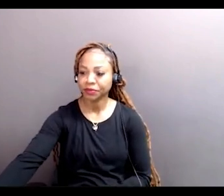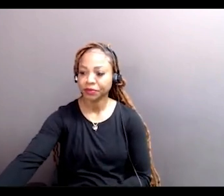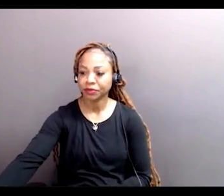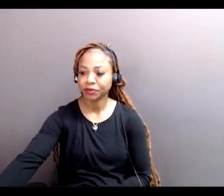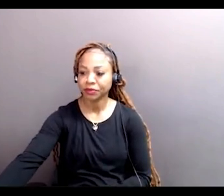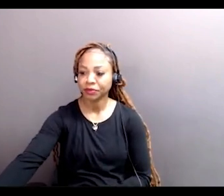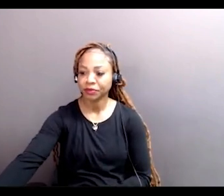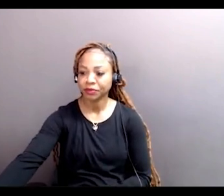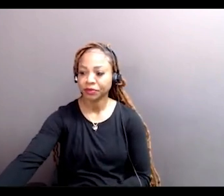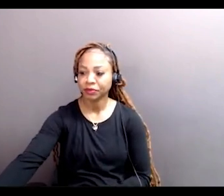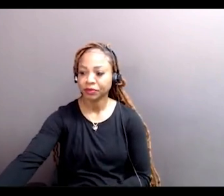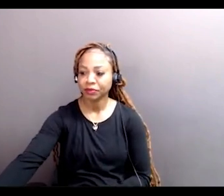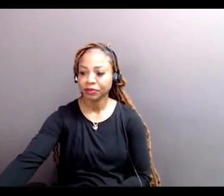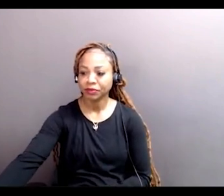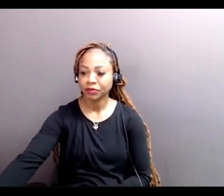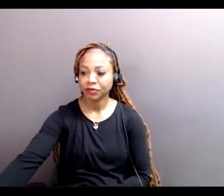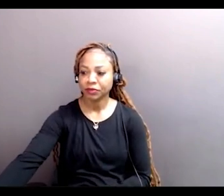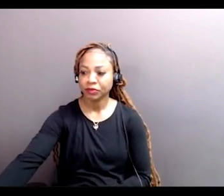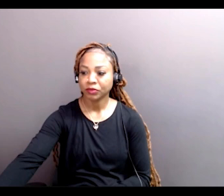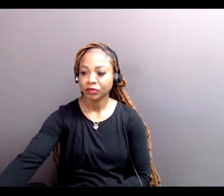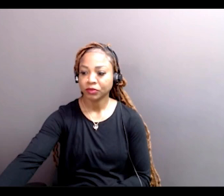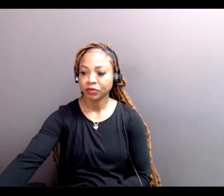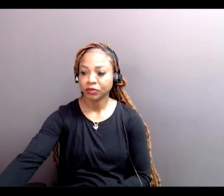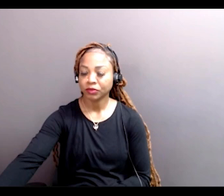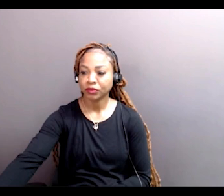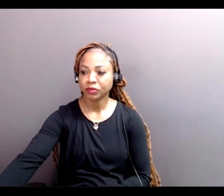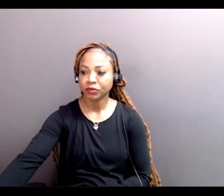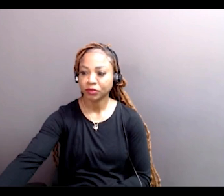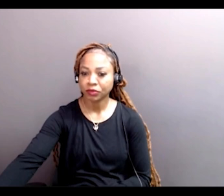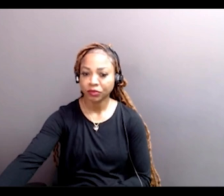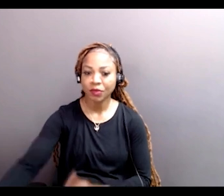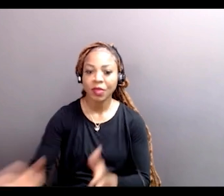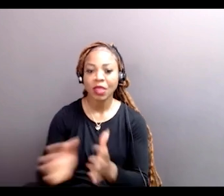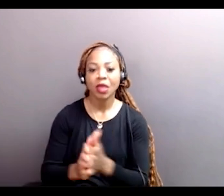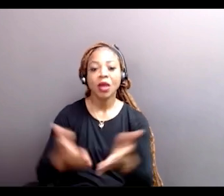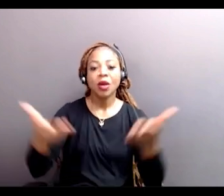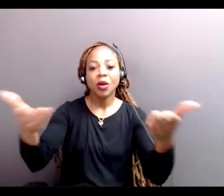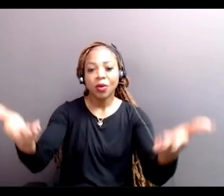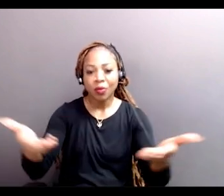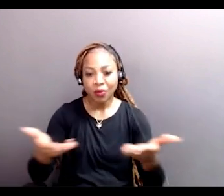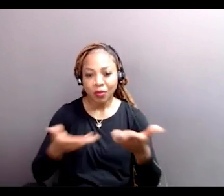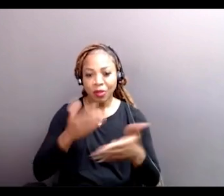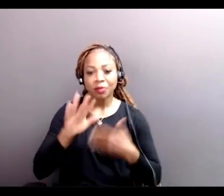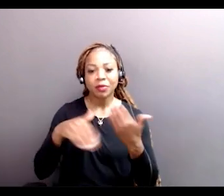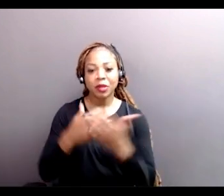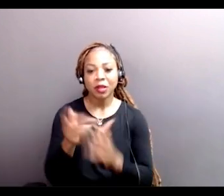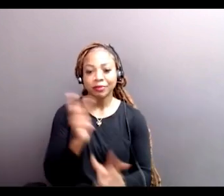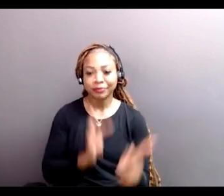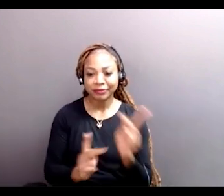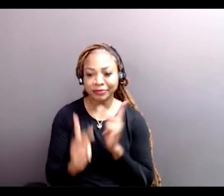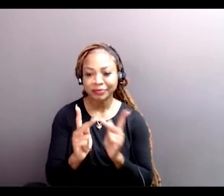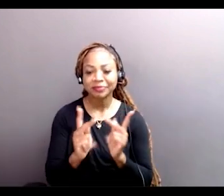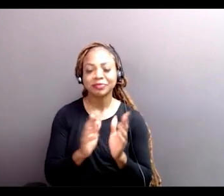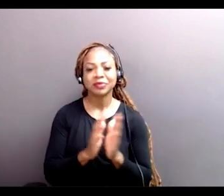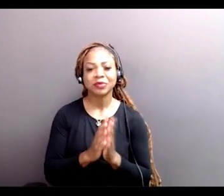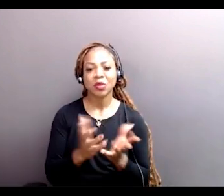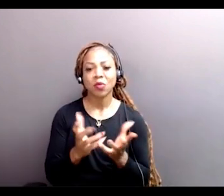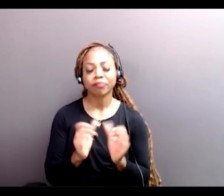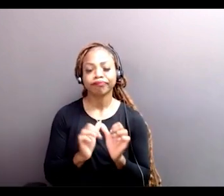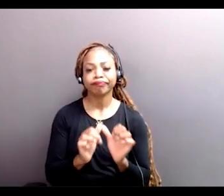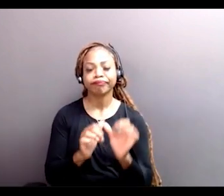So welcome to all people to our Indigenous relations, and we remain in relationship with